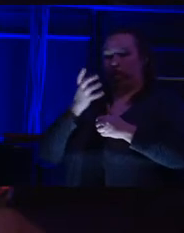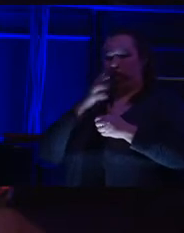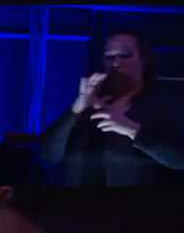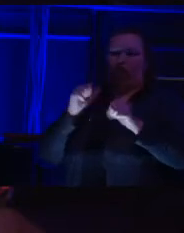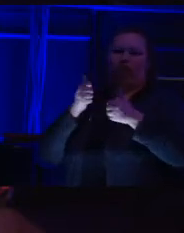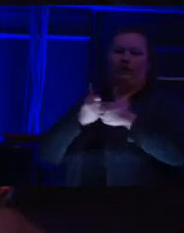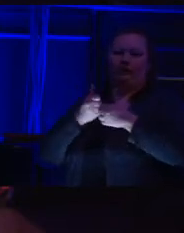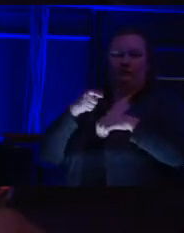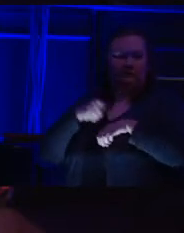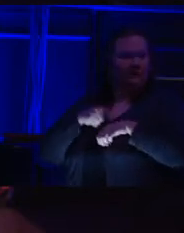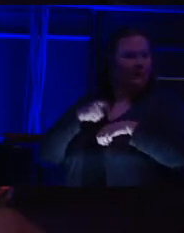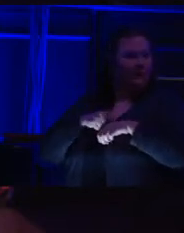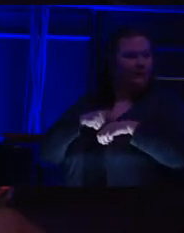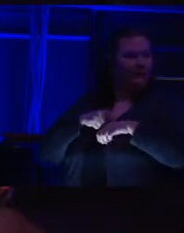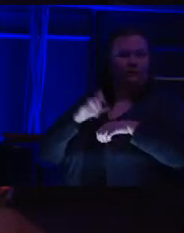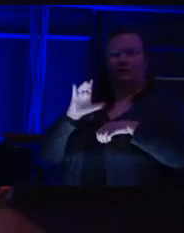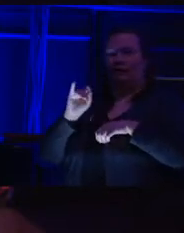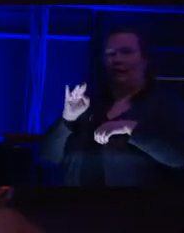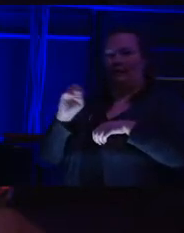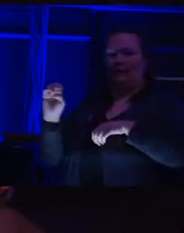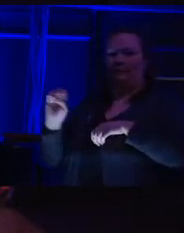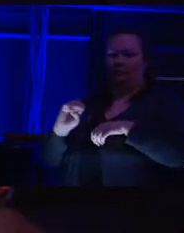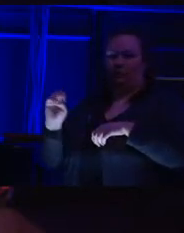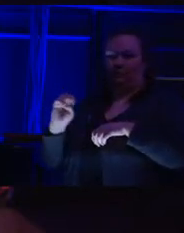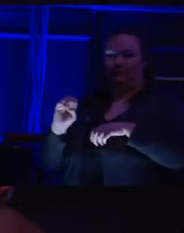time, the climate emergency.